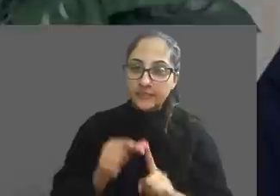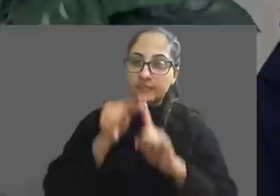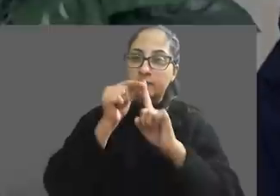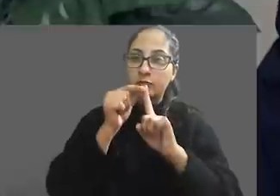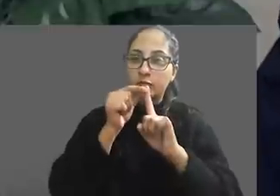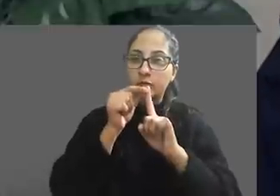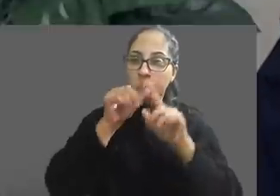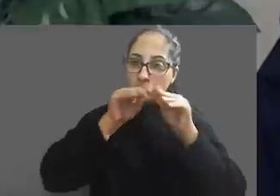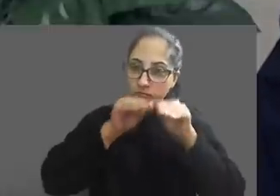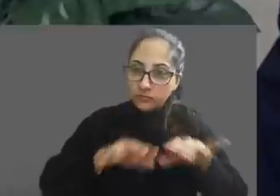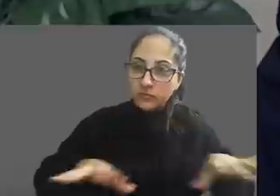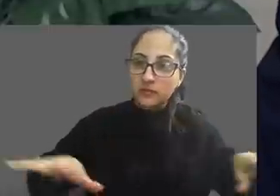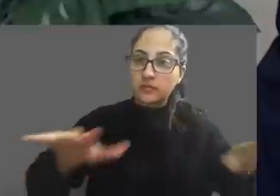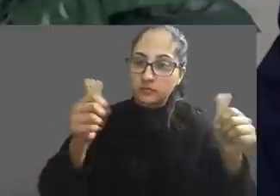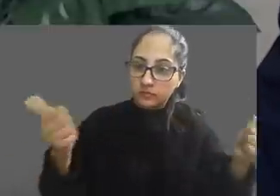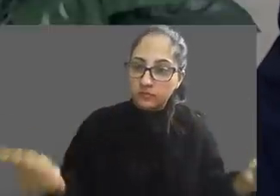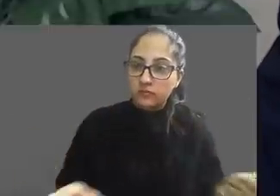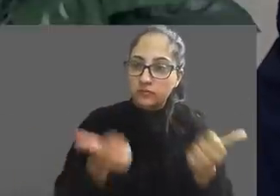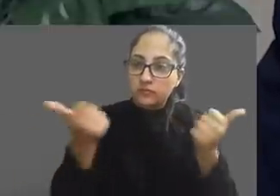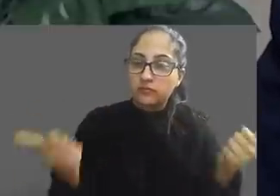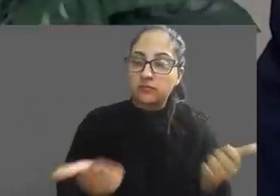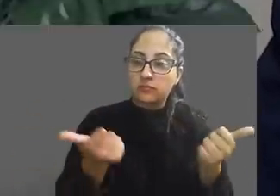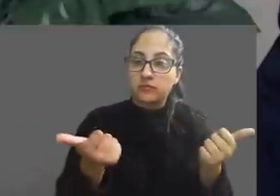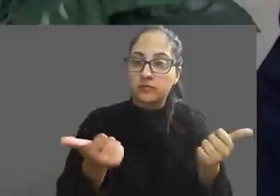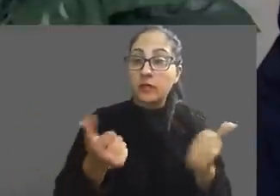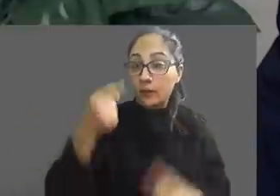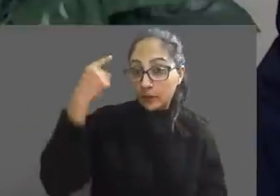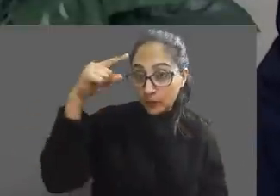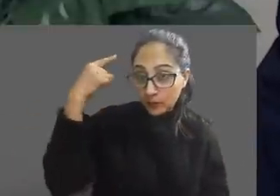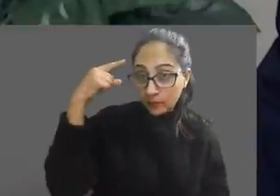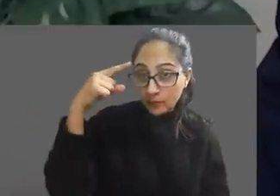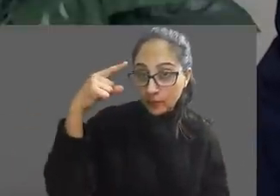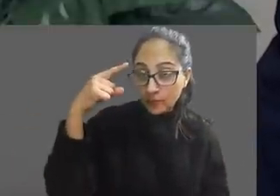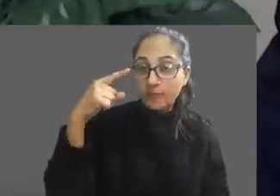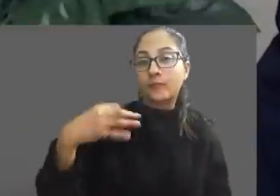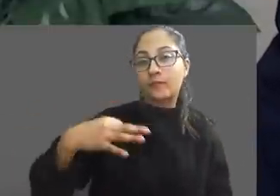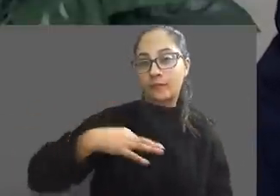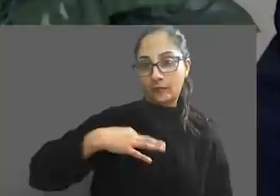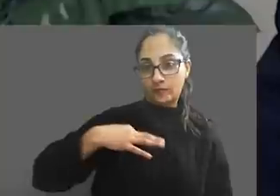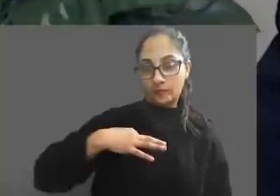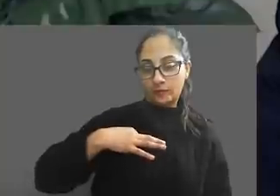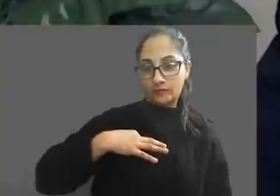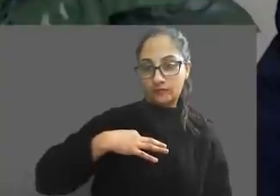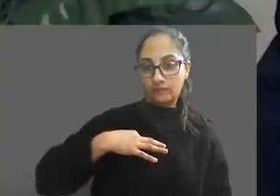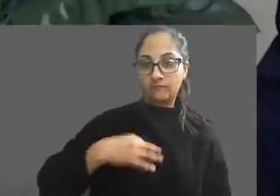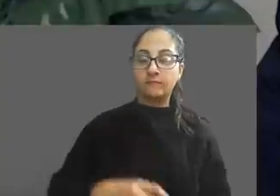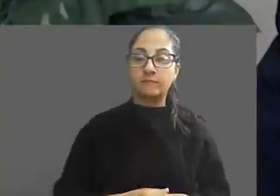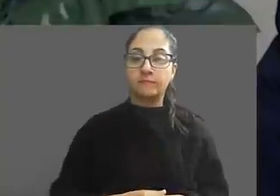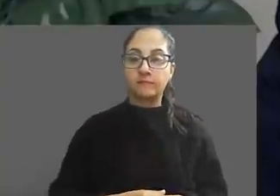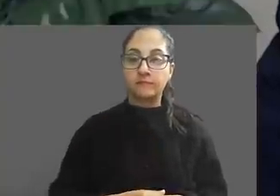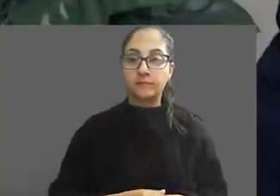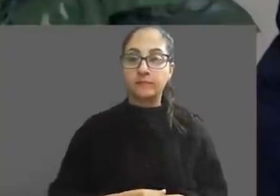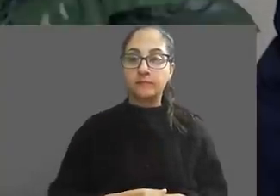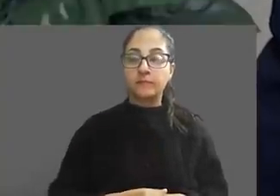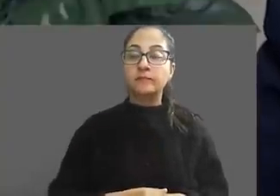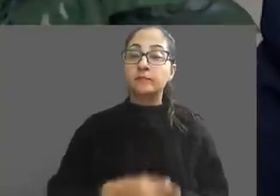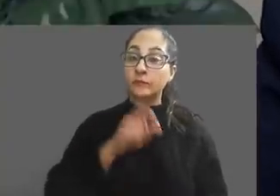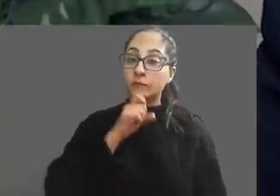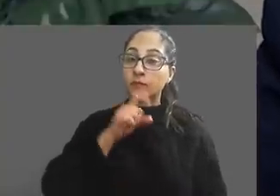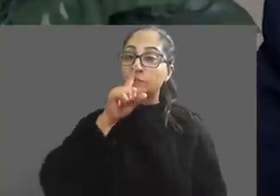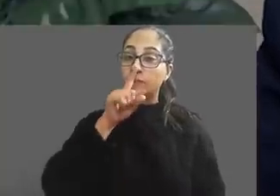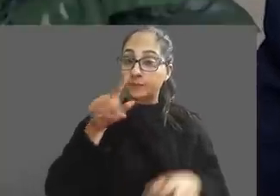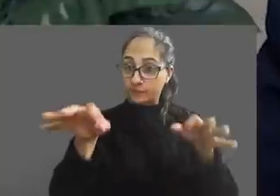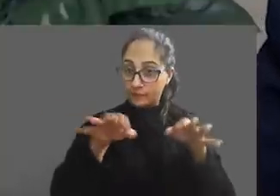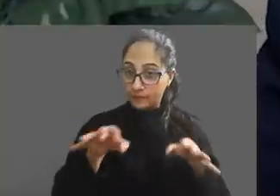The global pandemic has challenged our volunteers in many ways. To all my volunteers, I convey